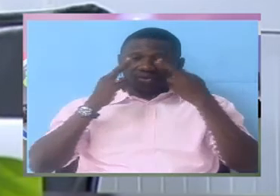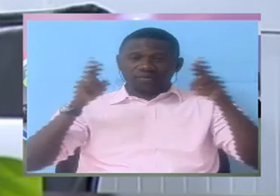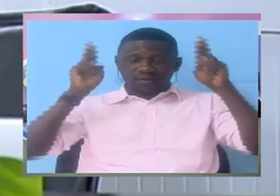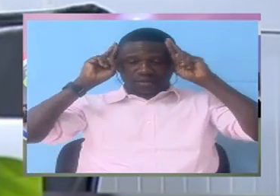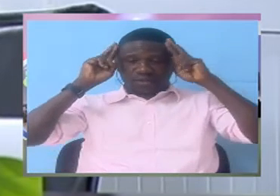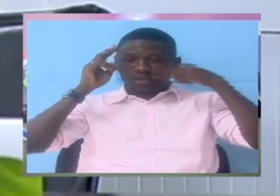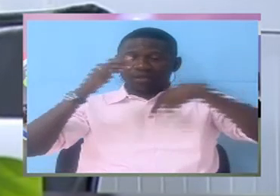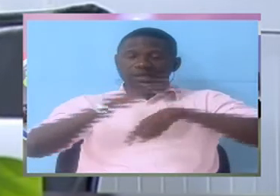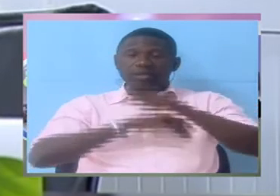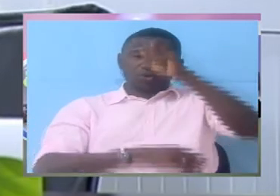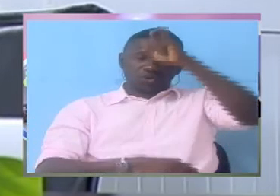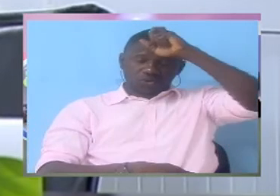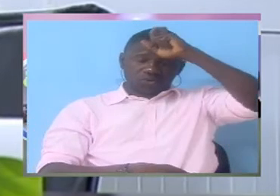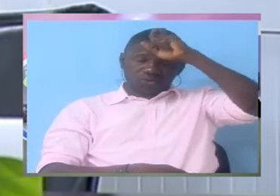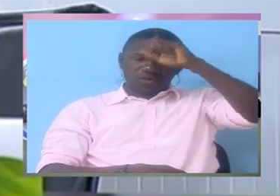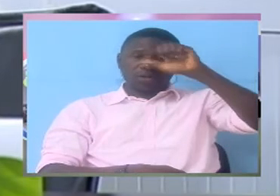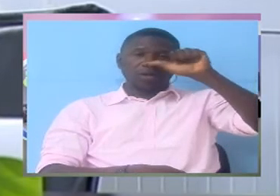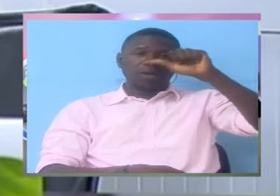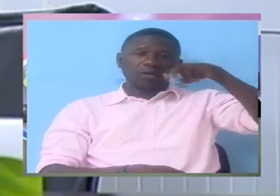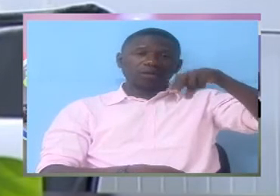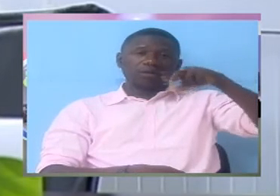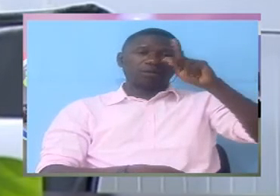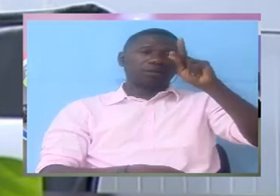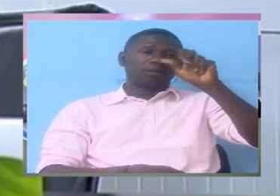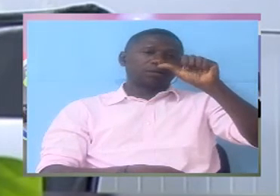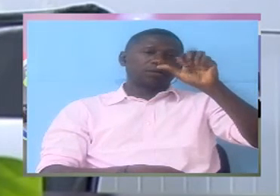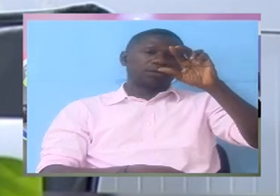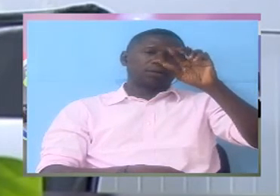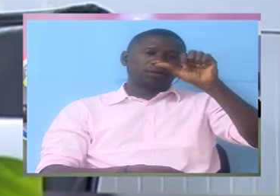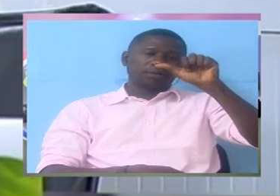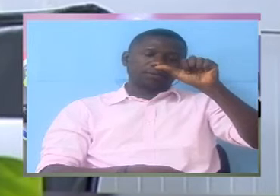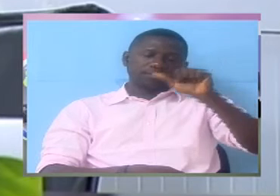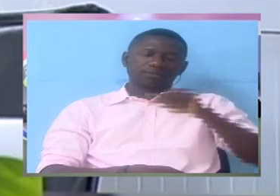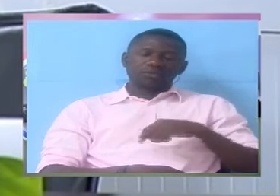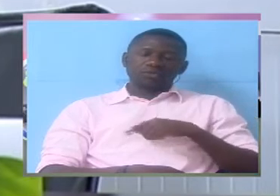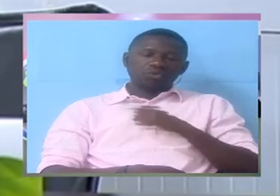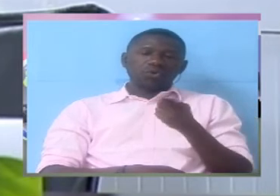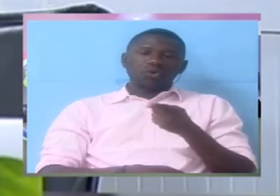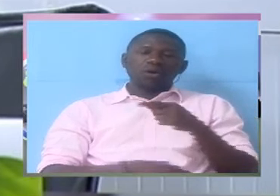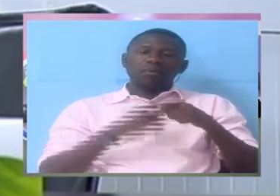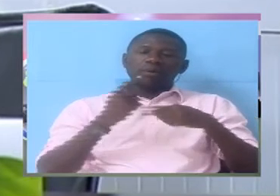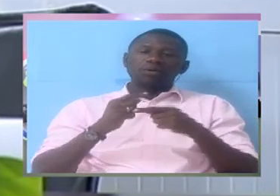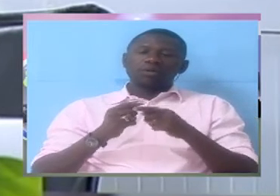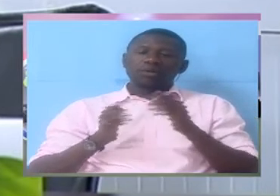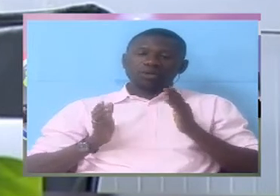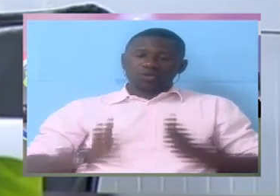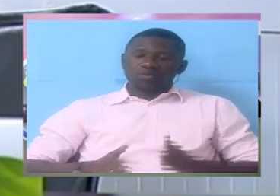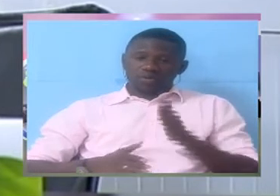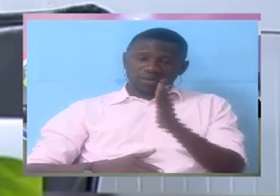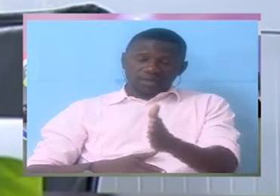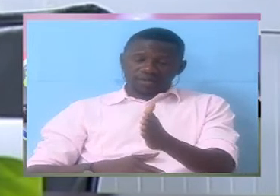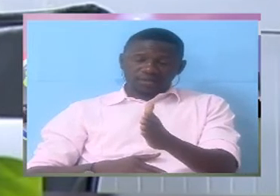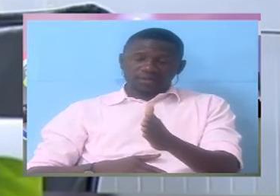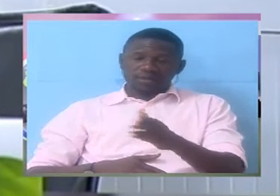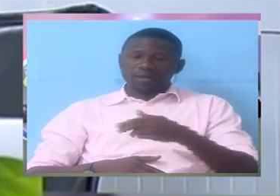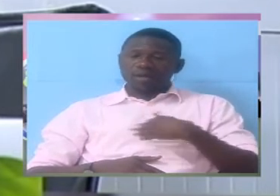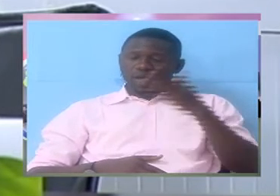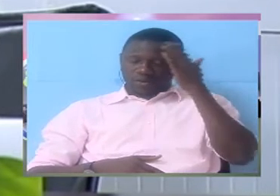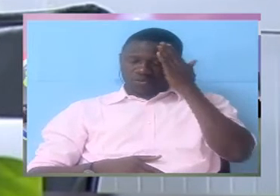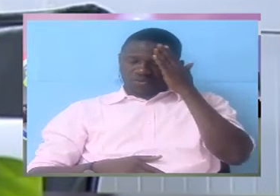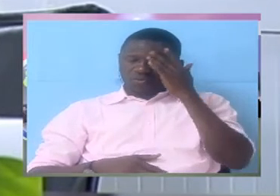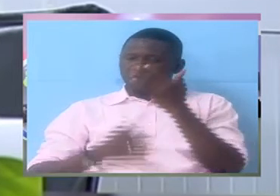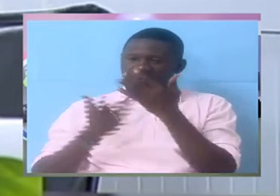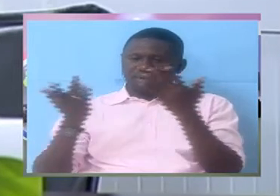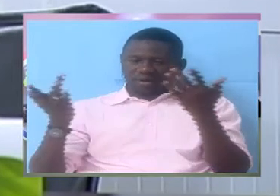Bati Arab Tundolu Lao Karambu member Ankara. The human right. Ramaya Nyanto. I know quite a lot about